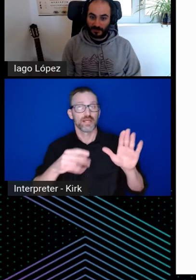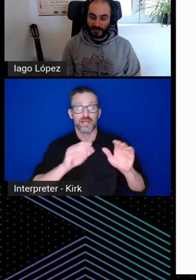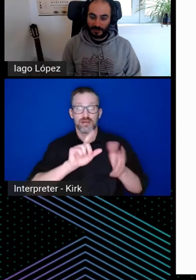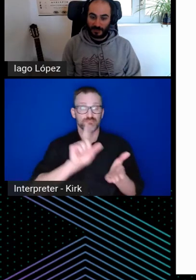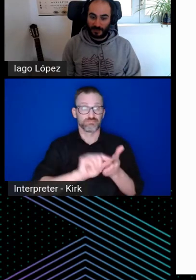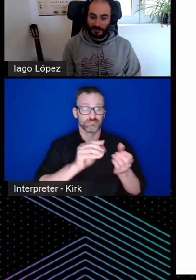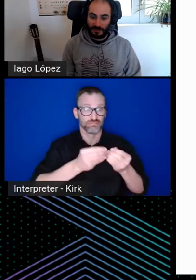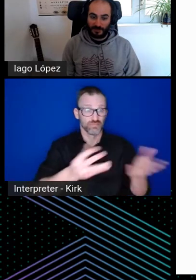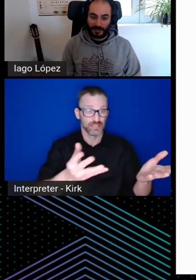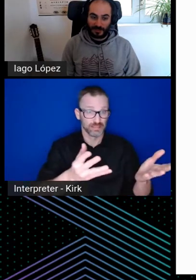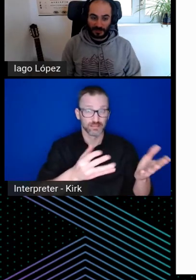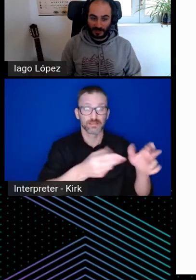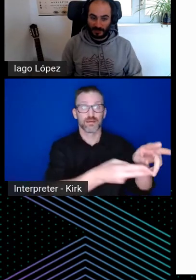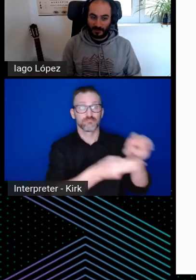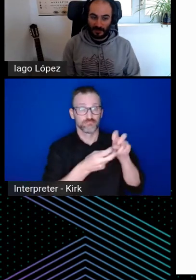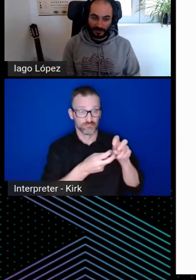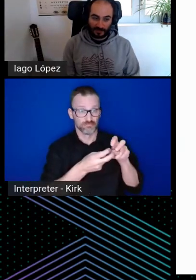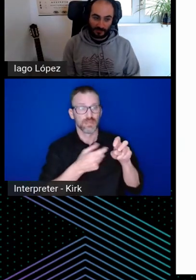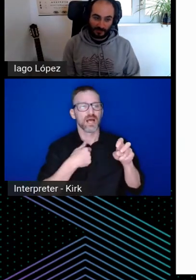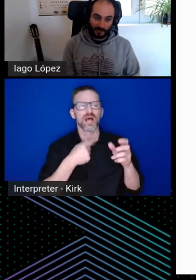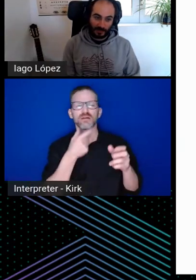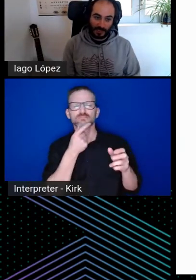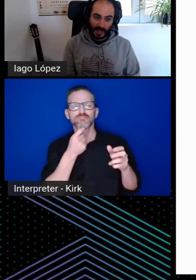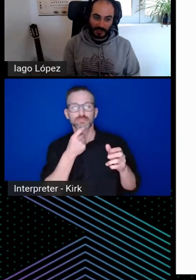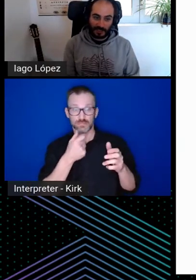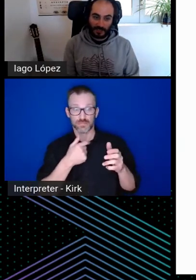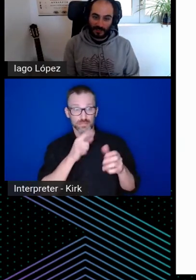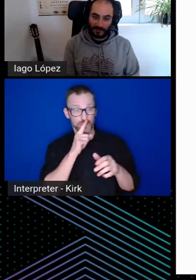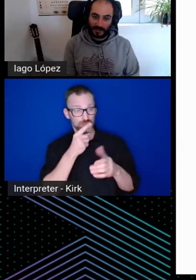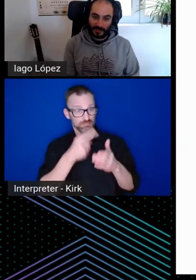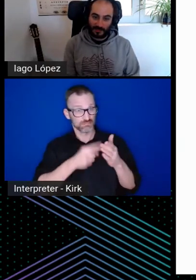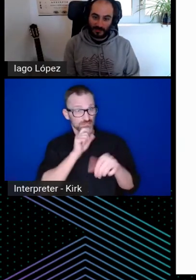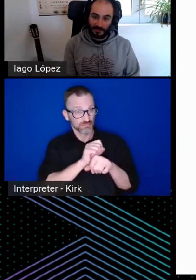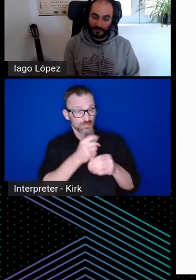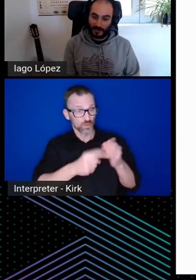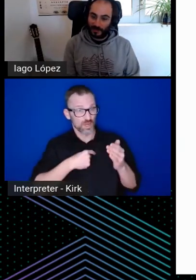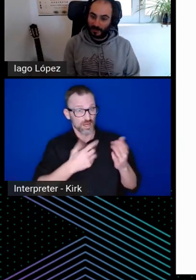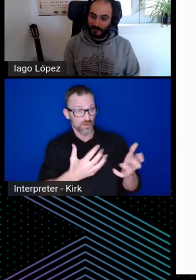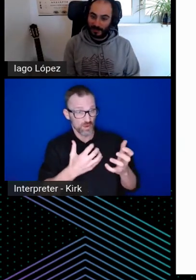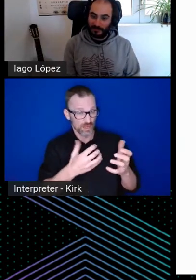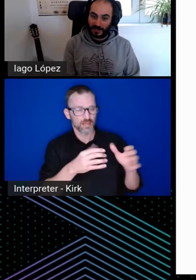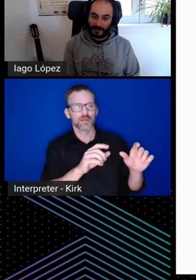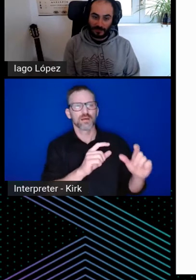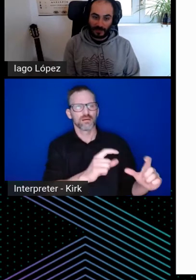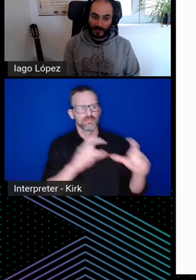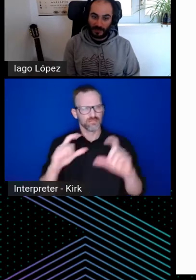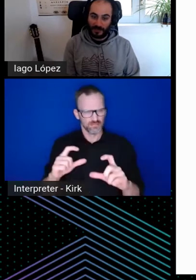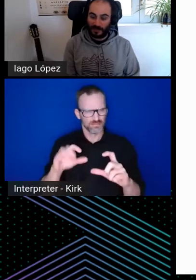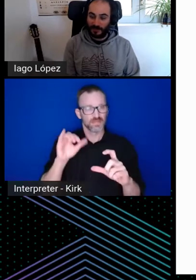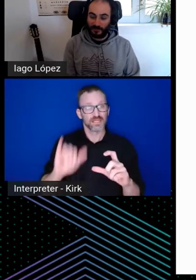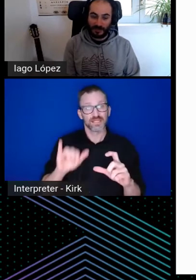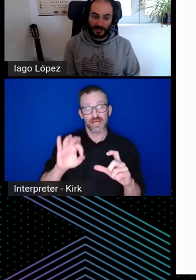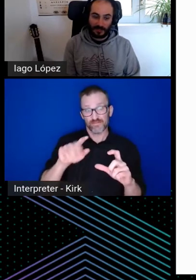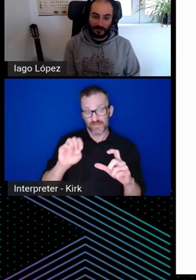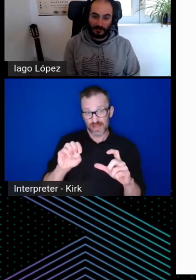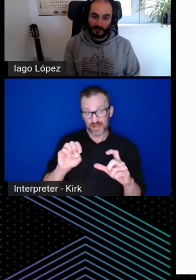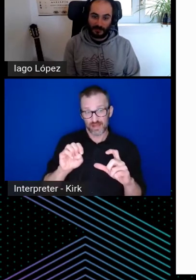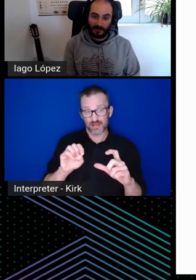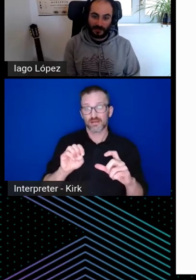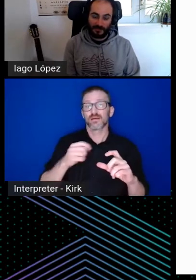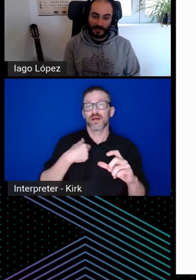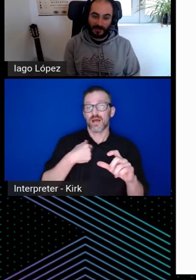that you're getting what you expect, you just put the hash of that file, and Ignition will take care